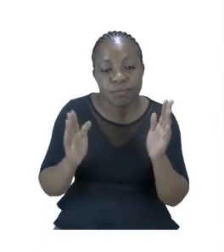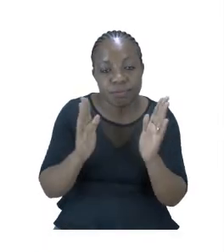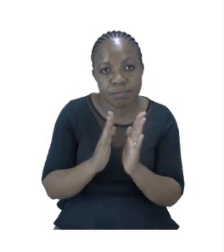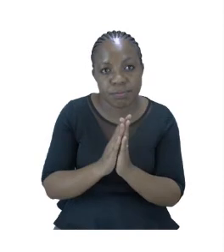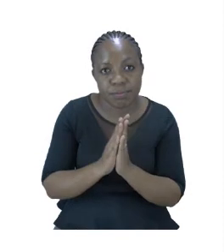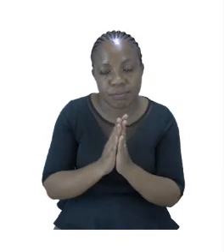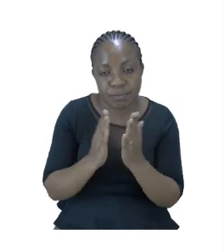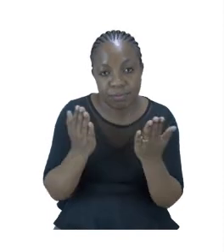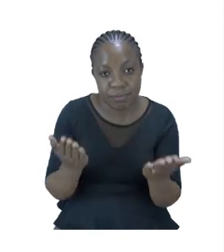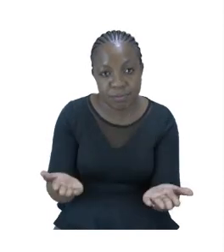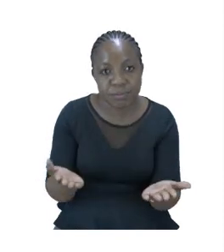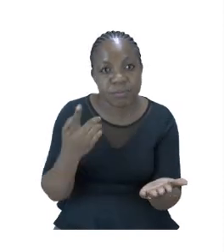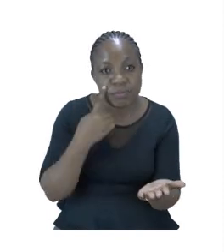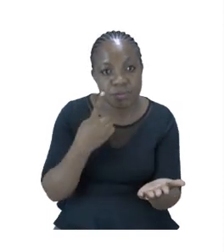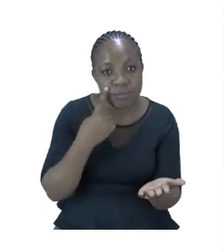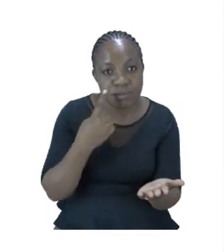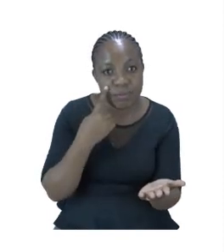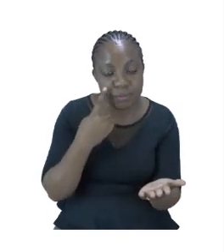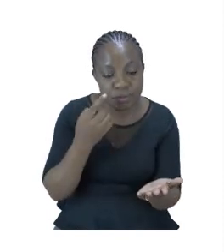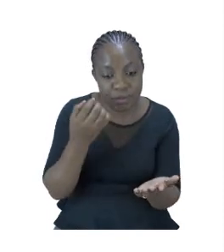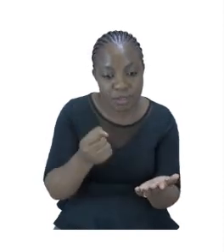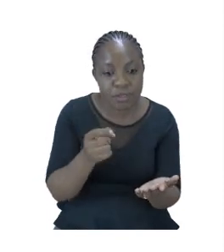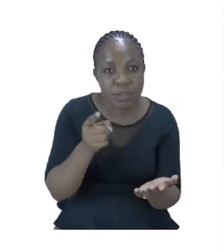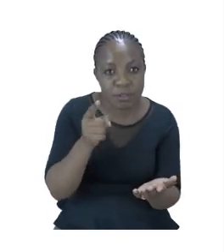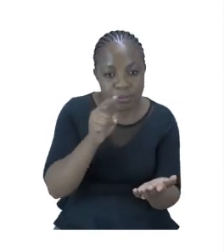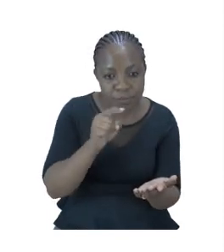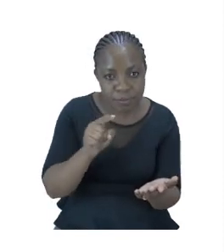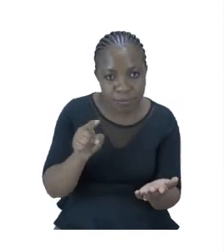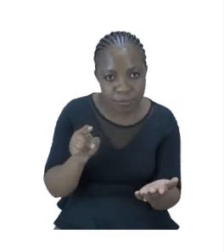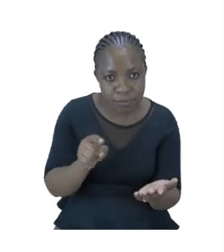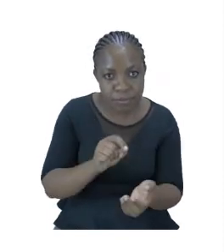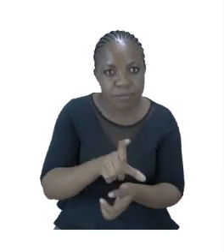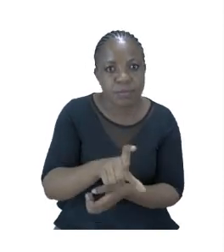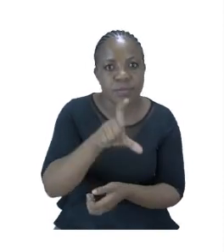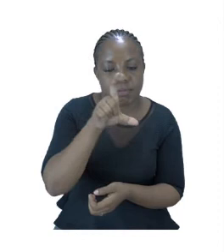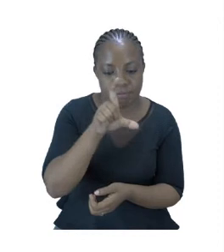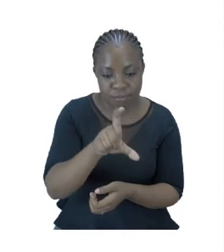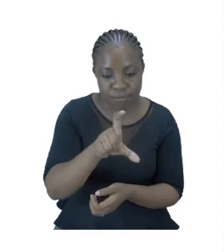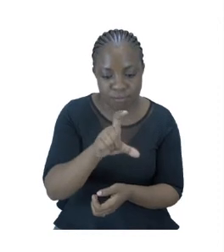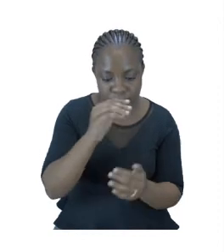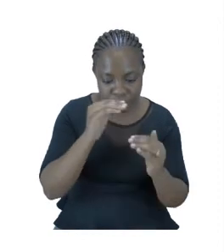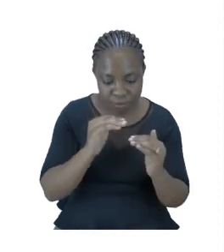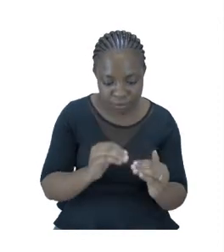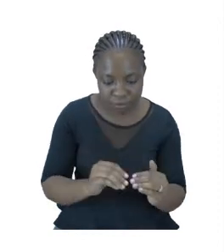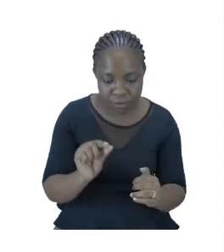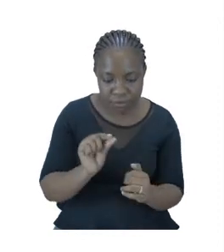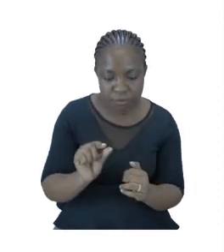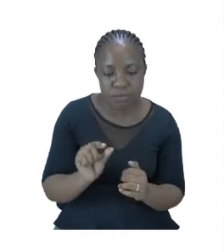we can see that you're going to be tracing capital letter S and small